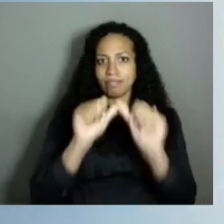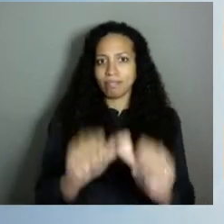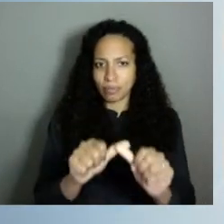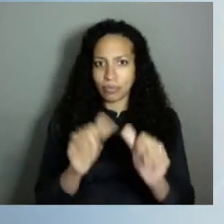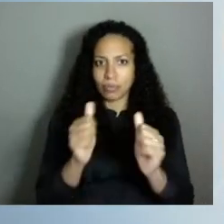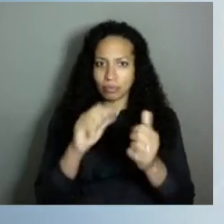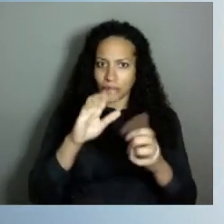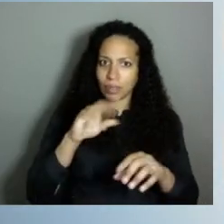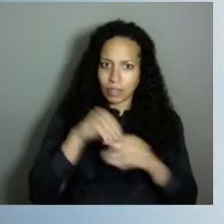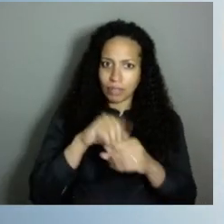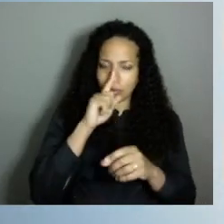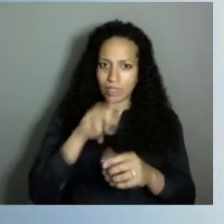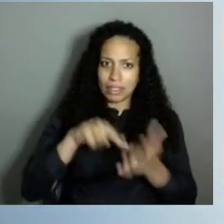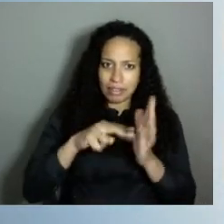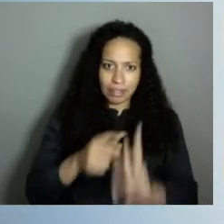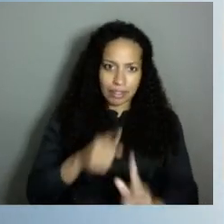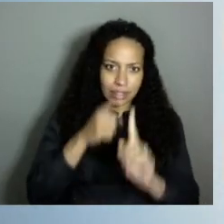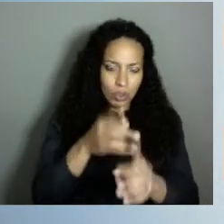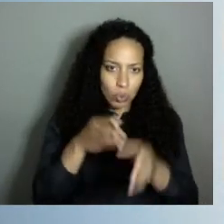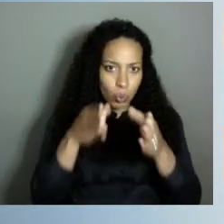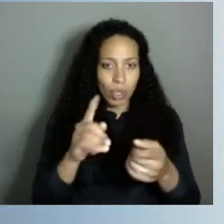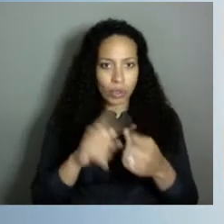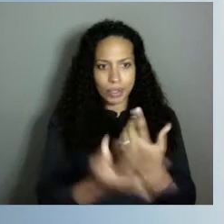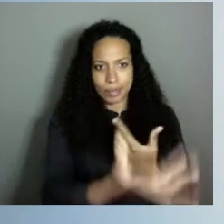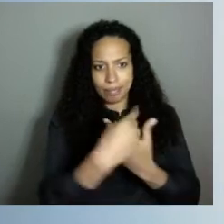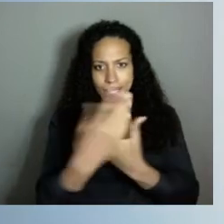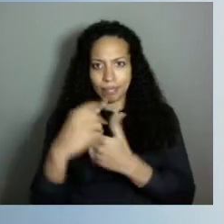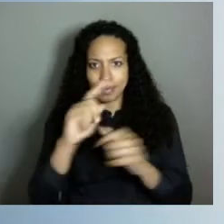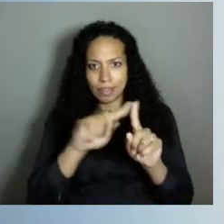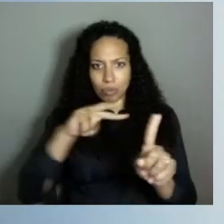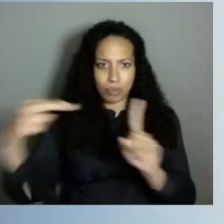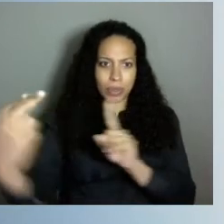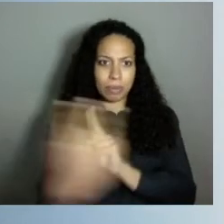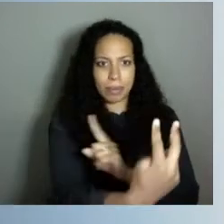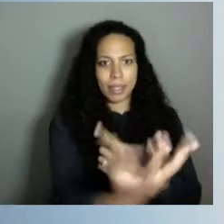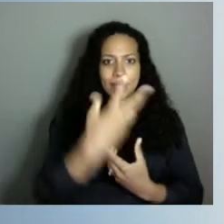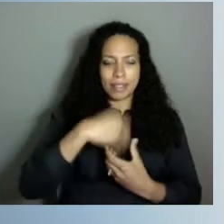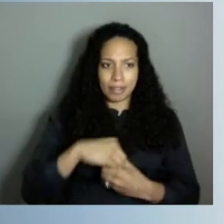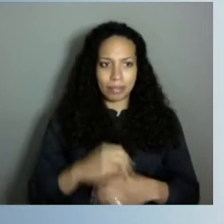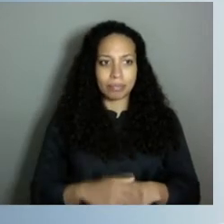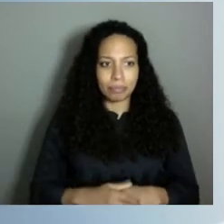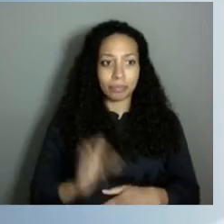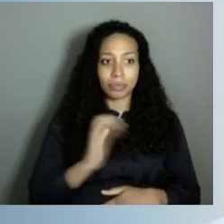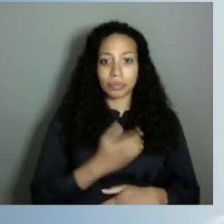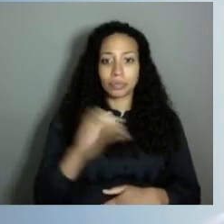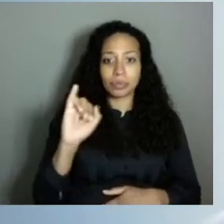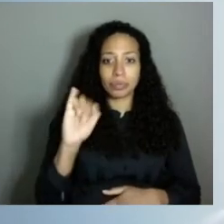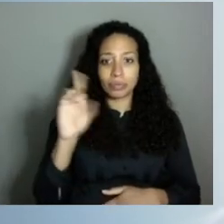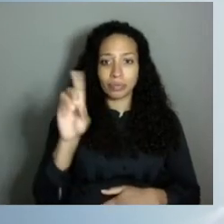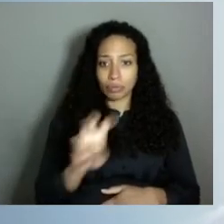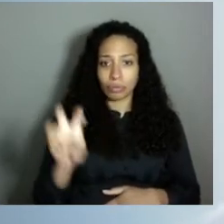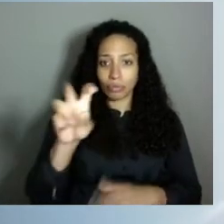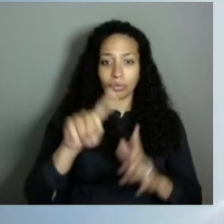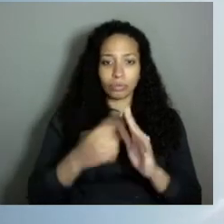to bring different perspectives to the table. Our I&D journey dates back to